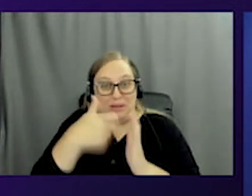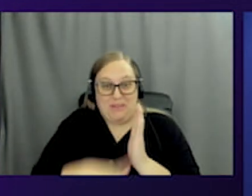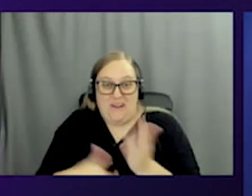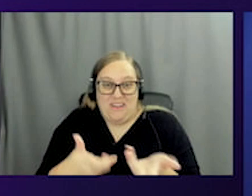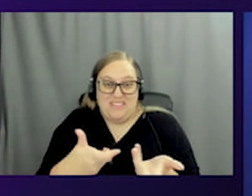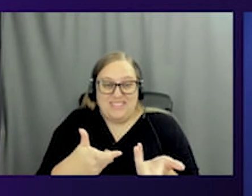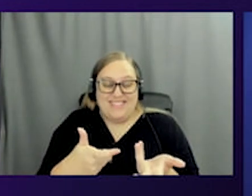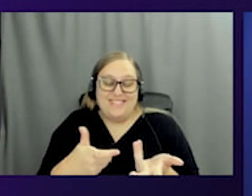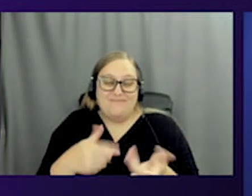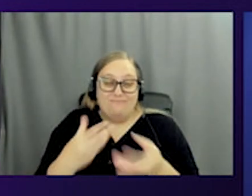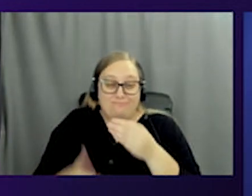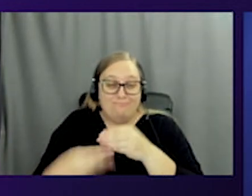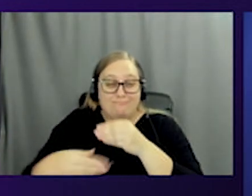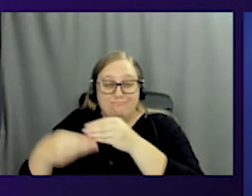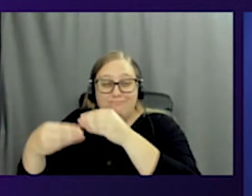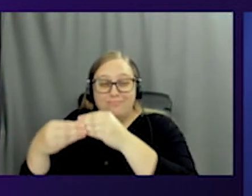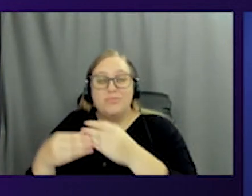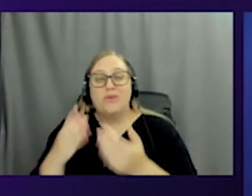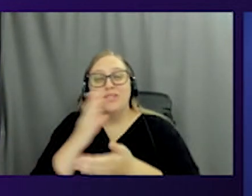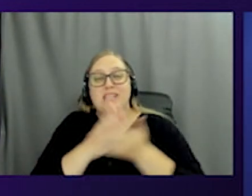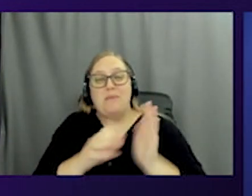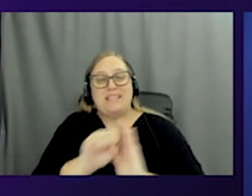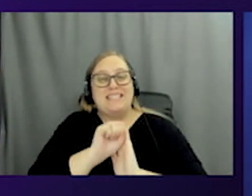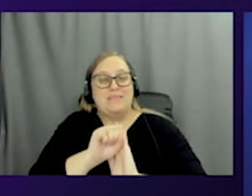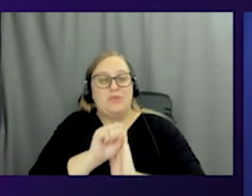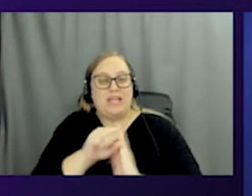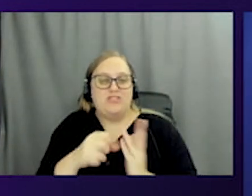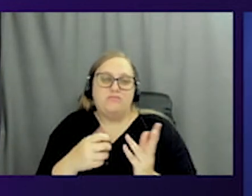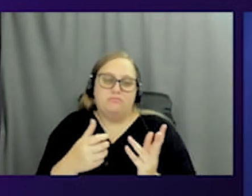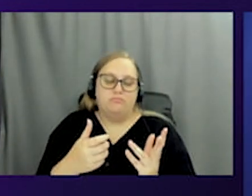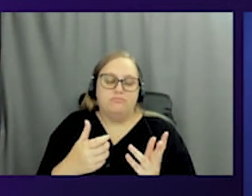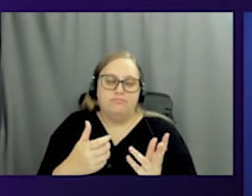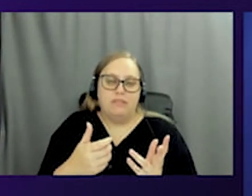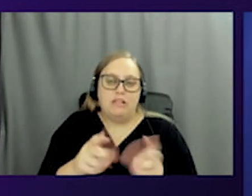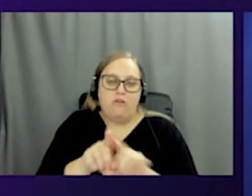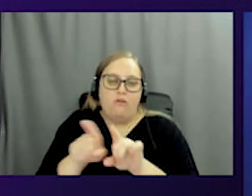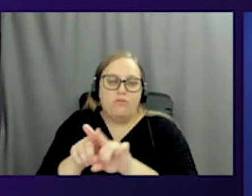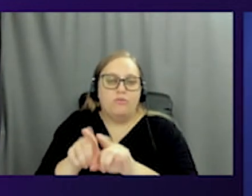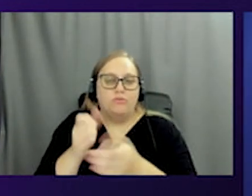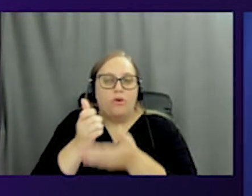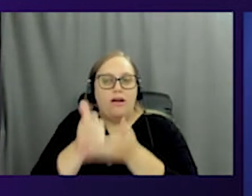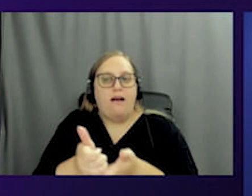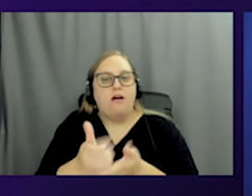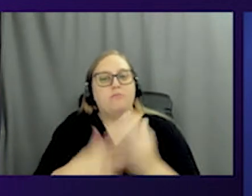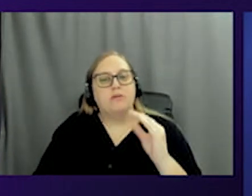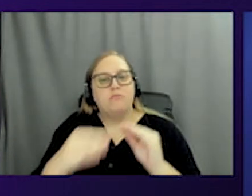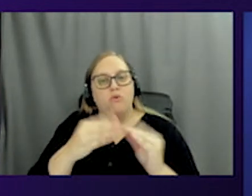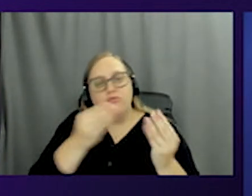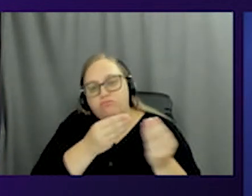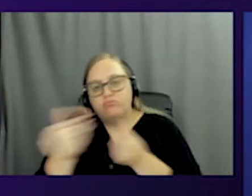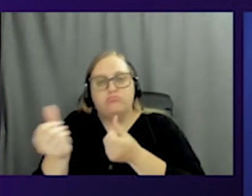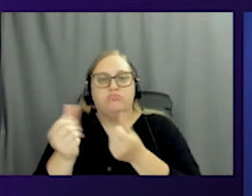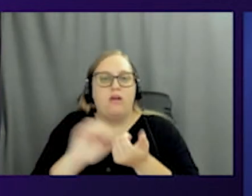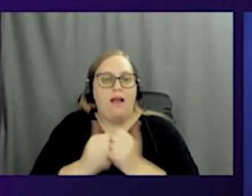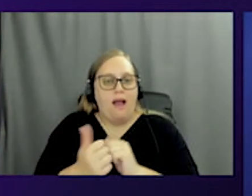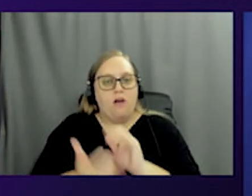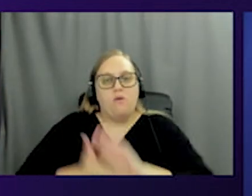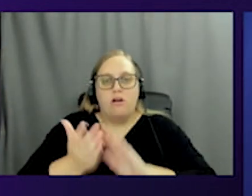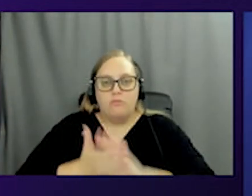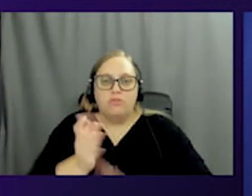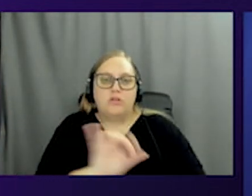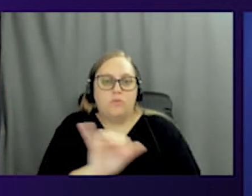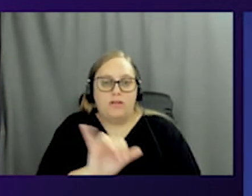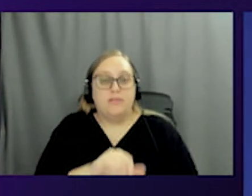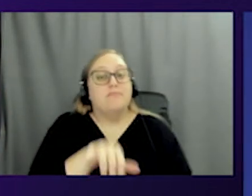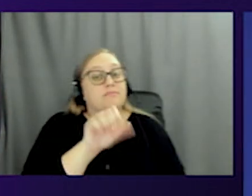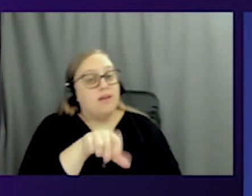that, right? So some of the simulation is also, to be more efficient in how you operate as well. Another